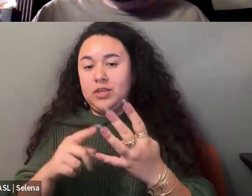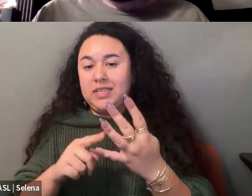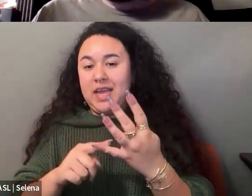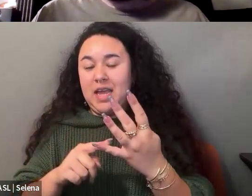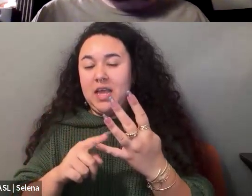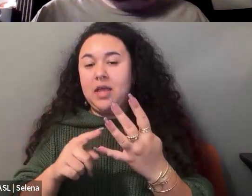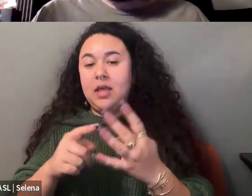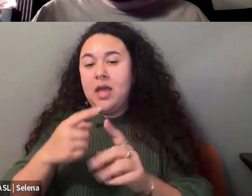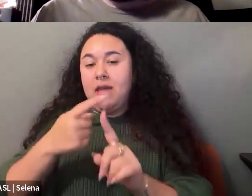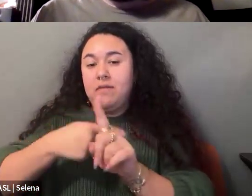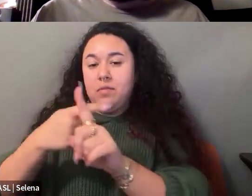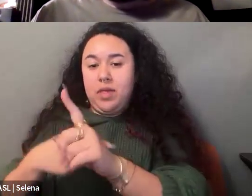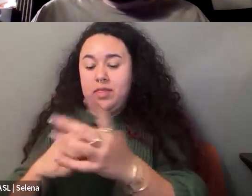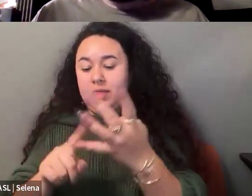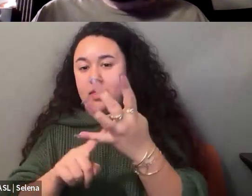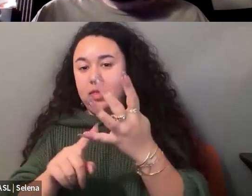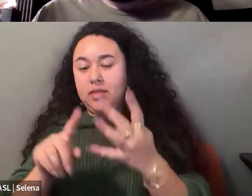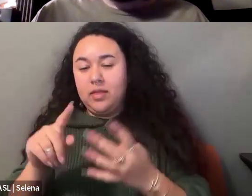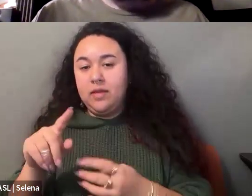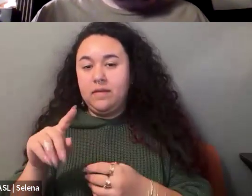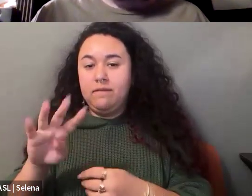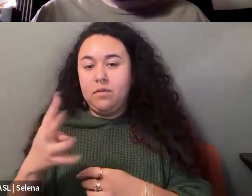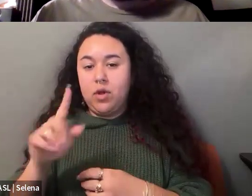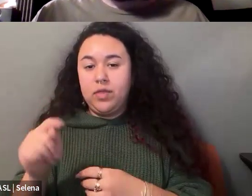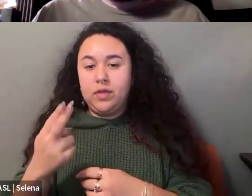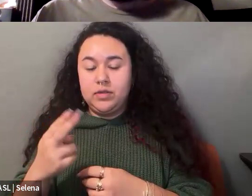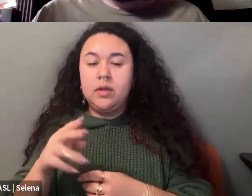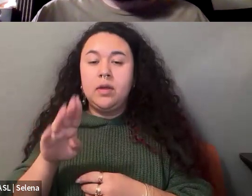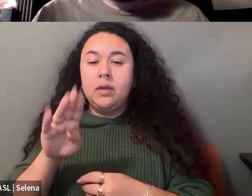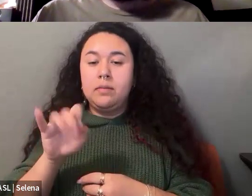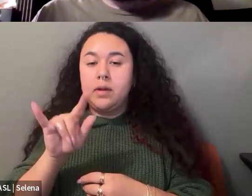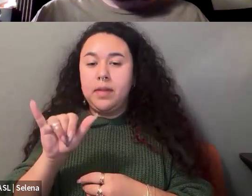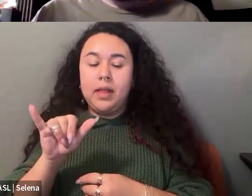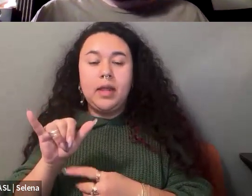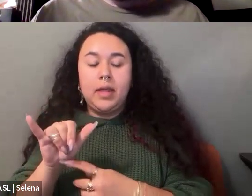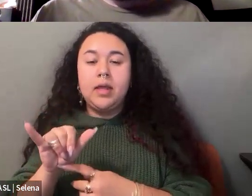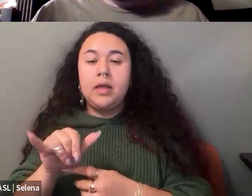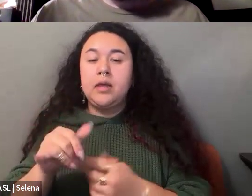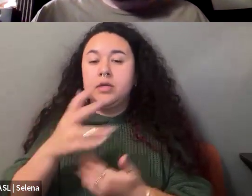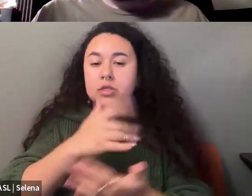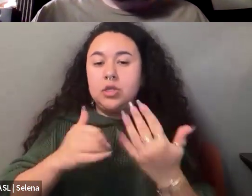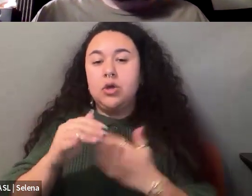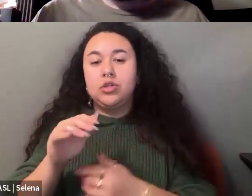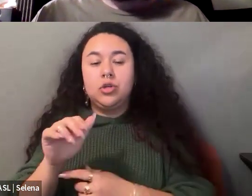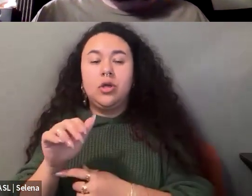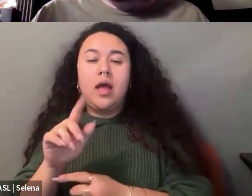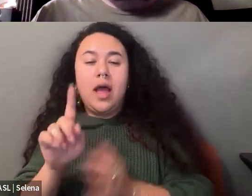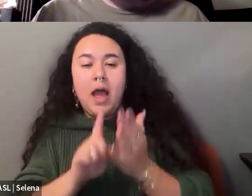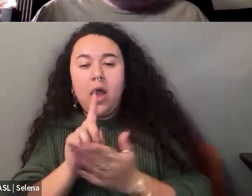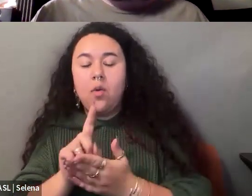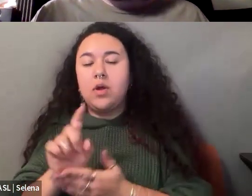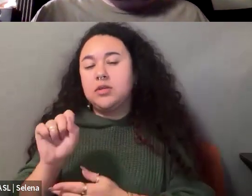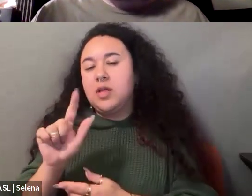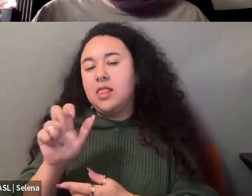be hosting a Birdability salon and social hour. That's an opportunity for you to come and talk about backyard birding,